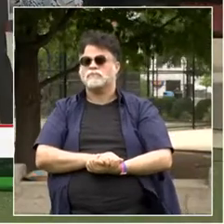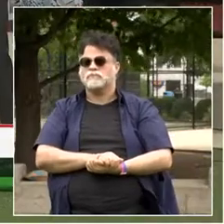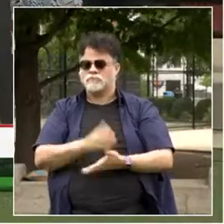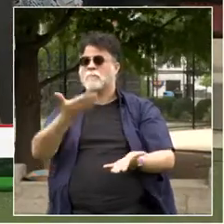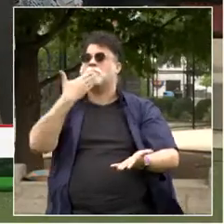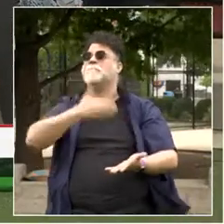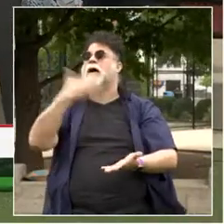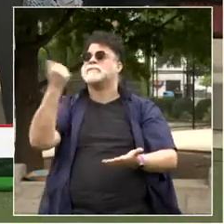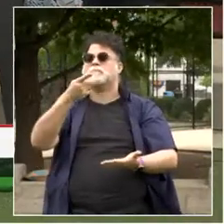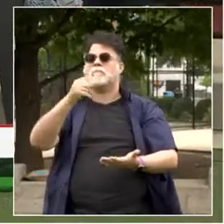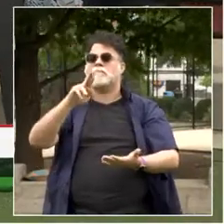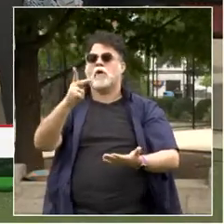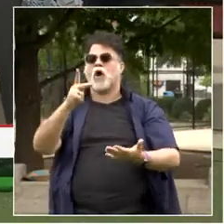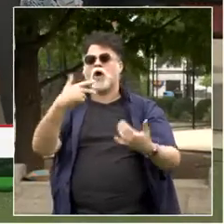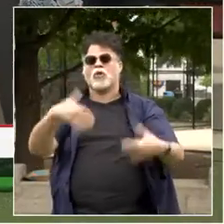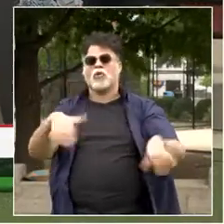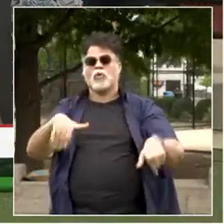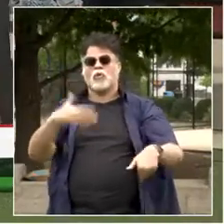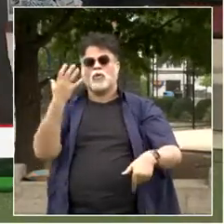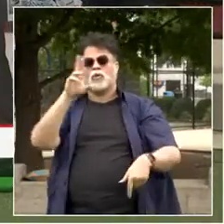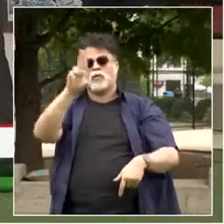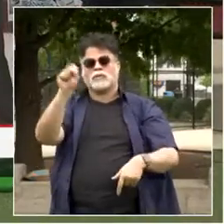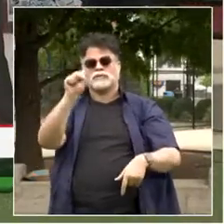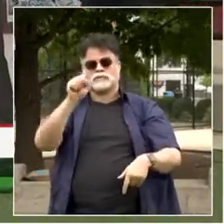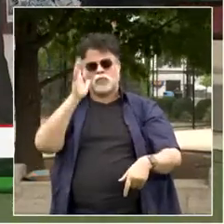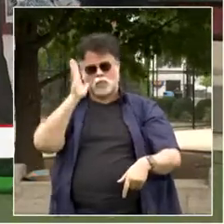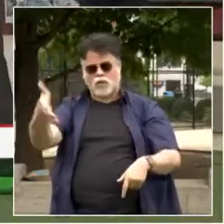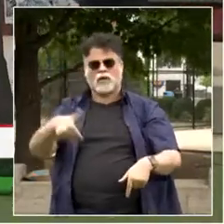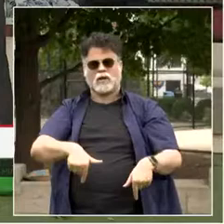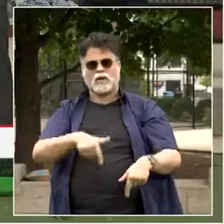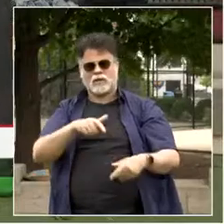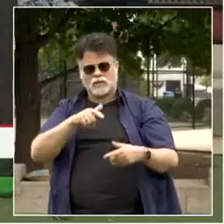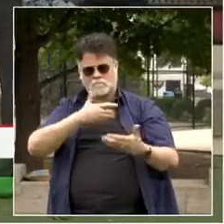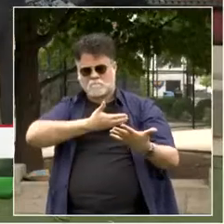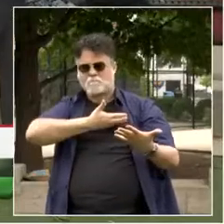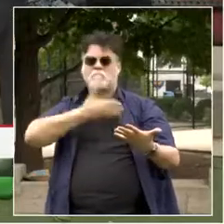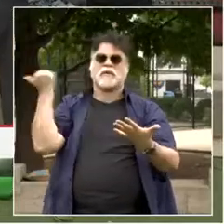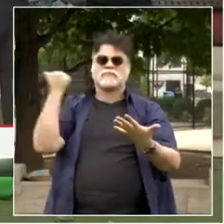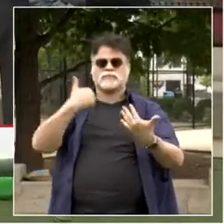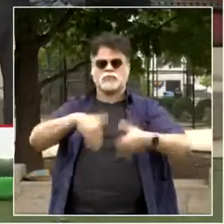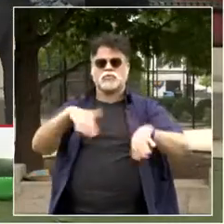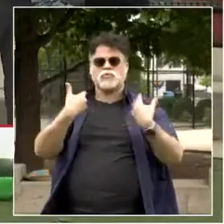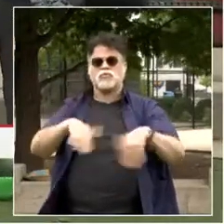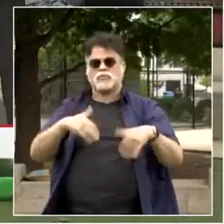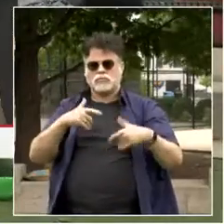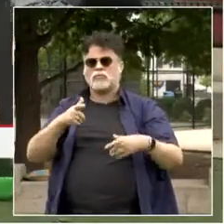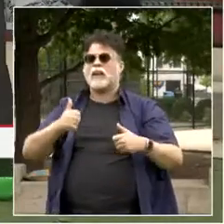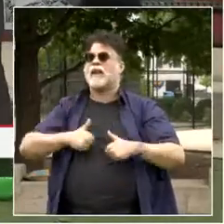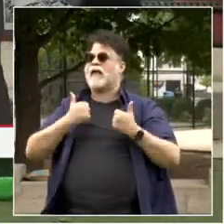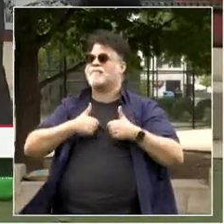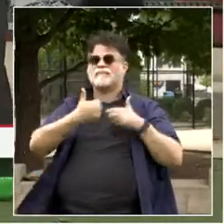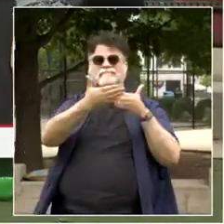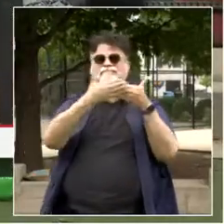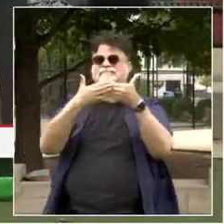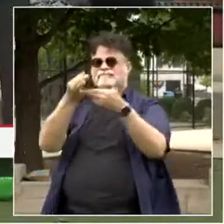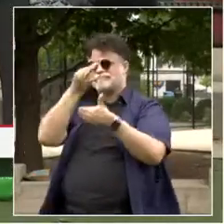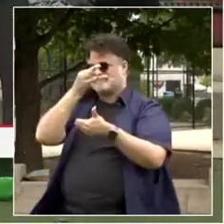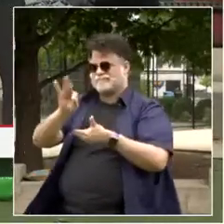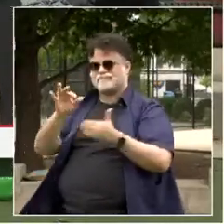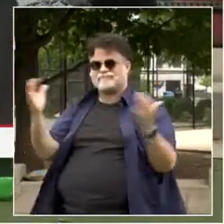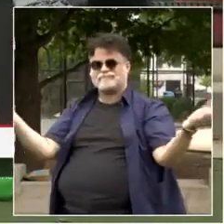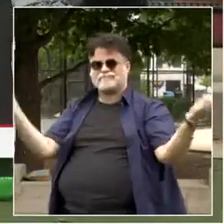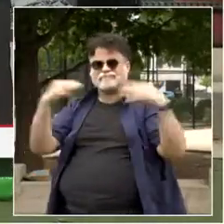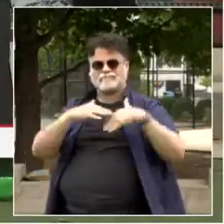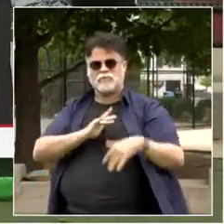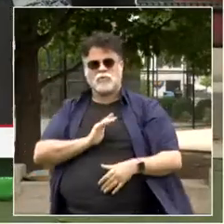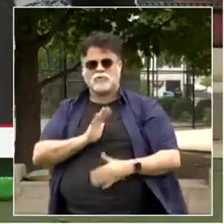our commitment to making sure that people live close to parks. So you will stay tuned on the many millions of dollars that